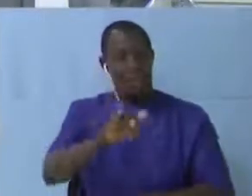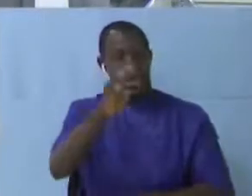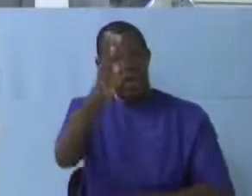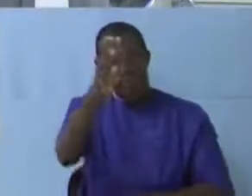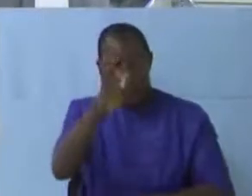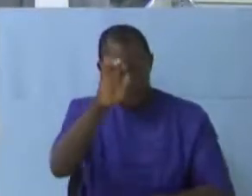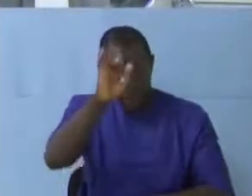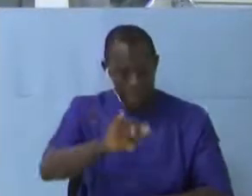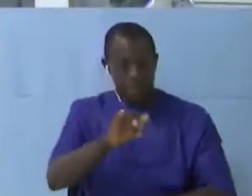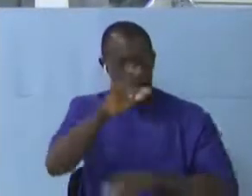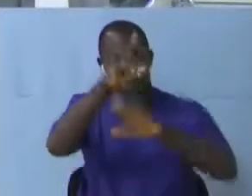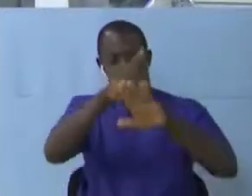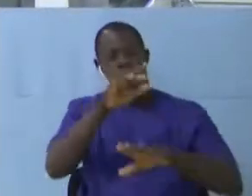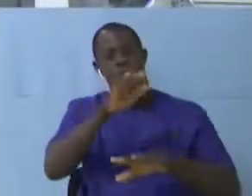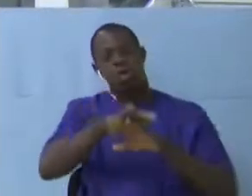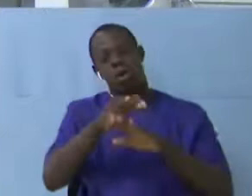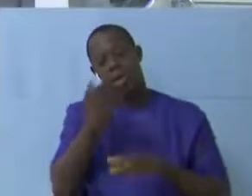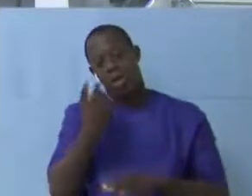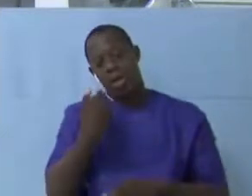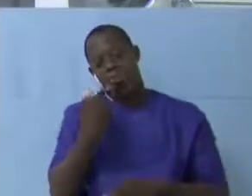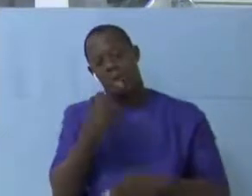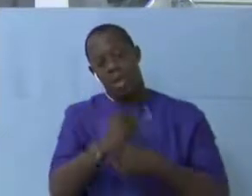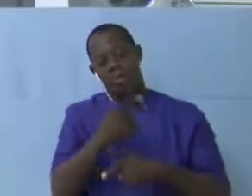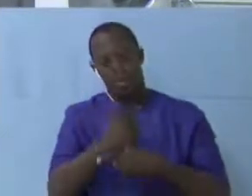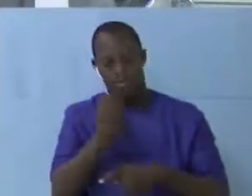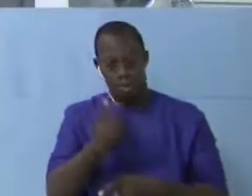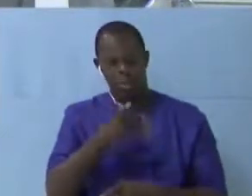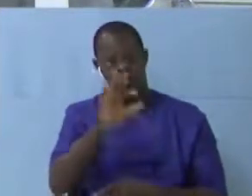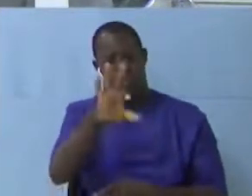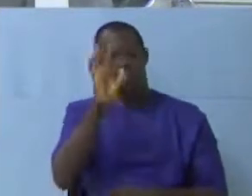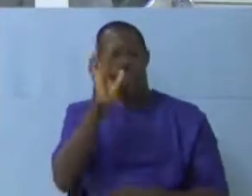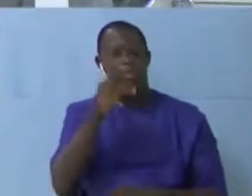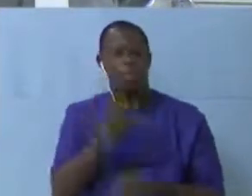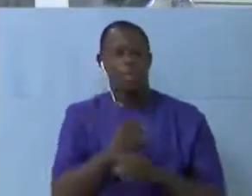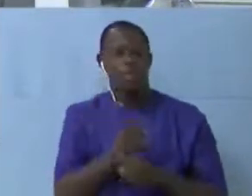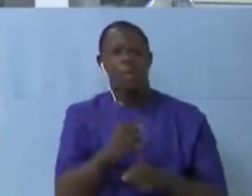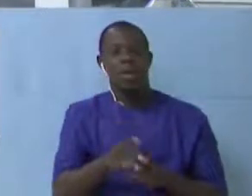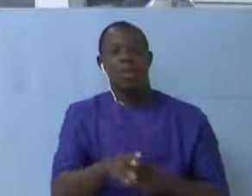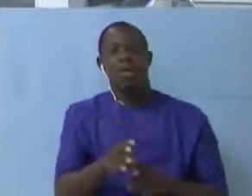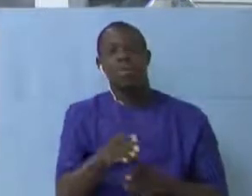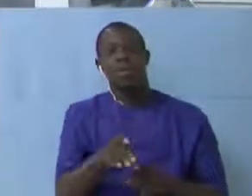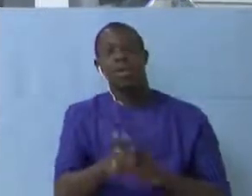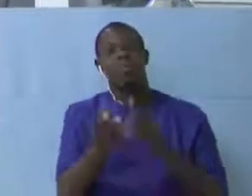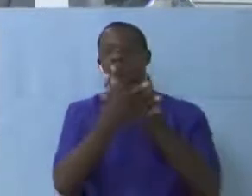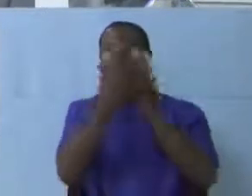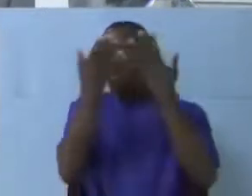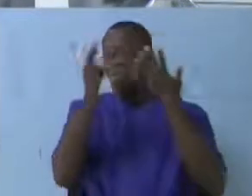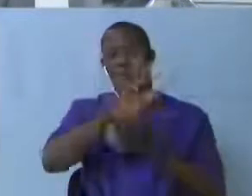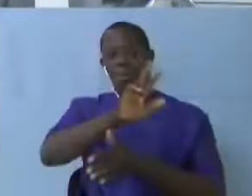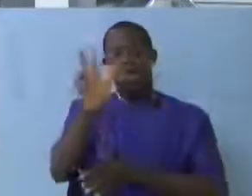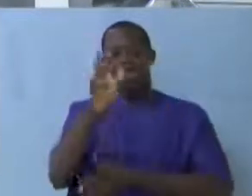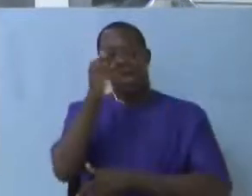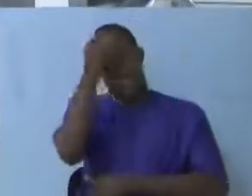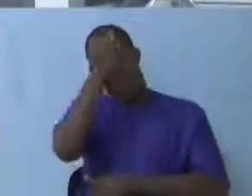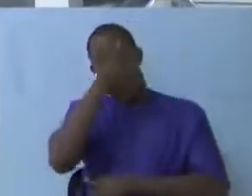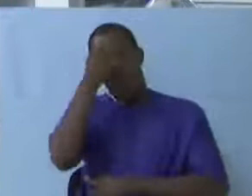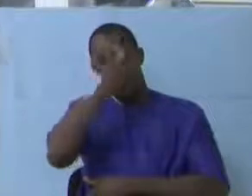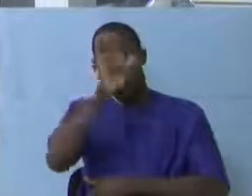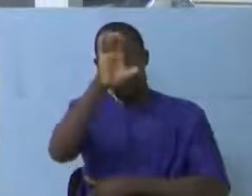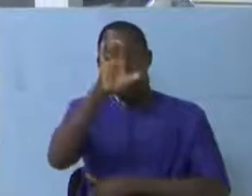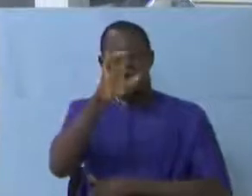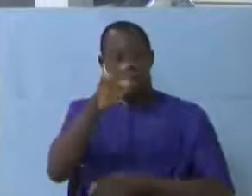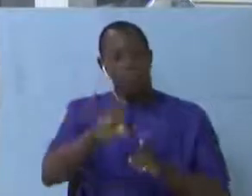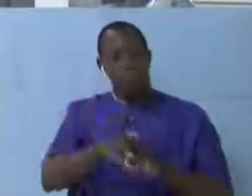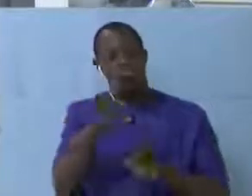to us to decide. So it is for us to decide. It was tried in some, of course, in a lot of West African countries, other countries around Africa,